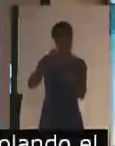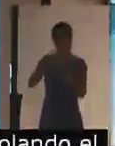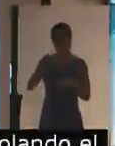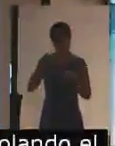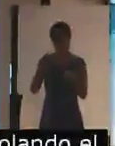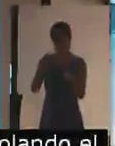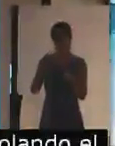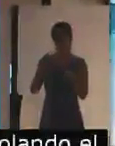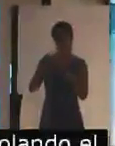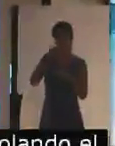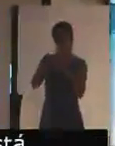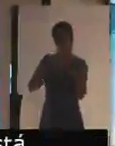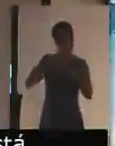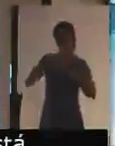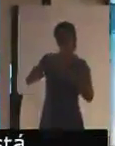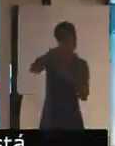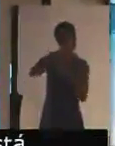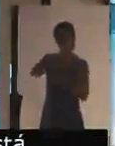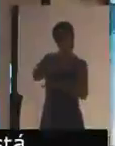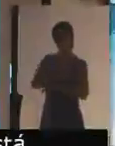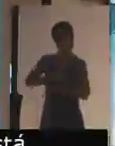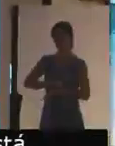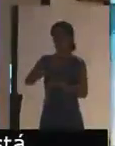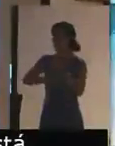just rehabilitates the motor